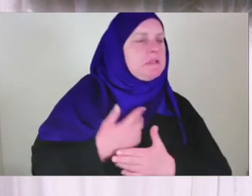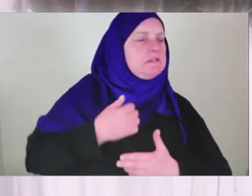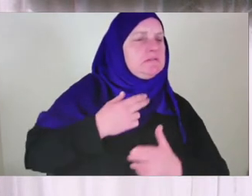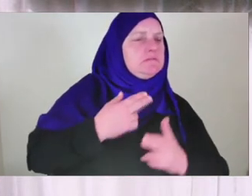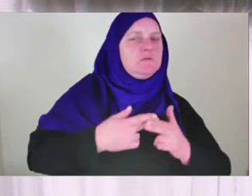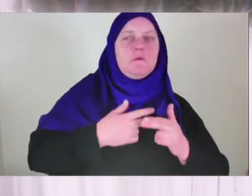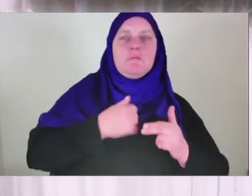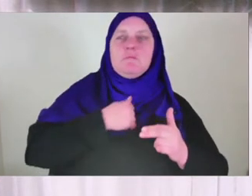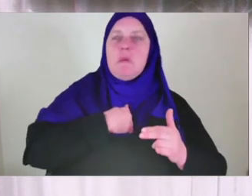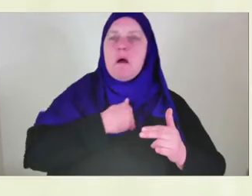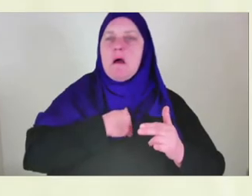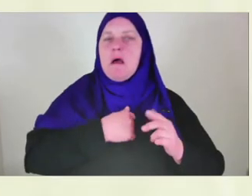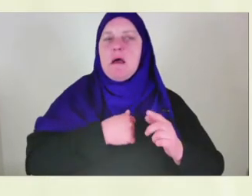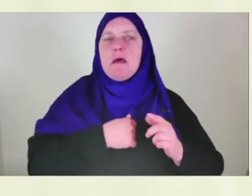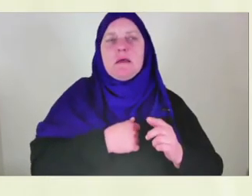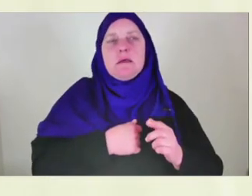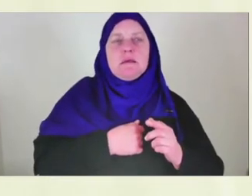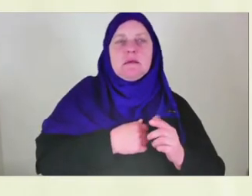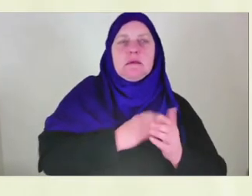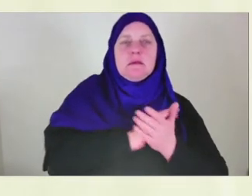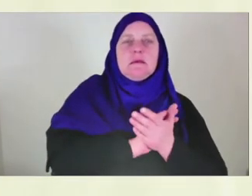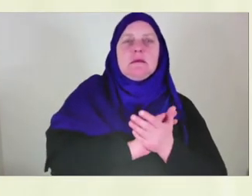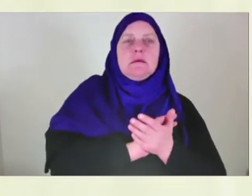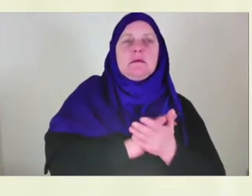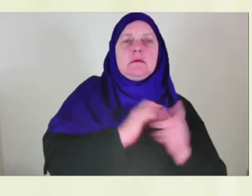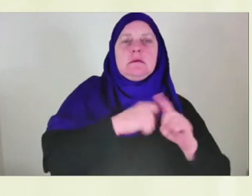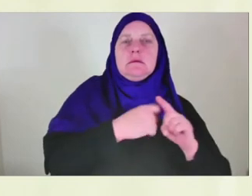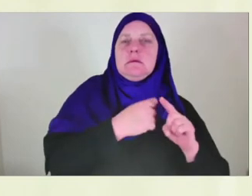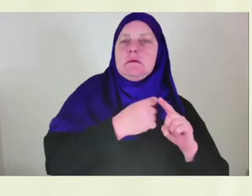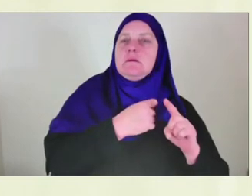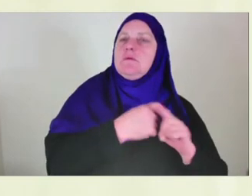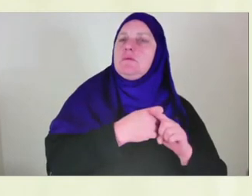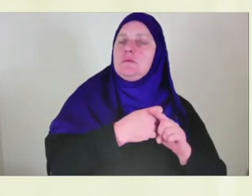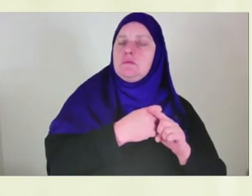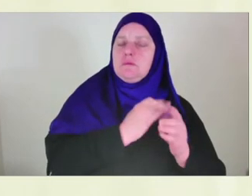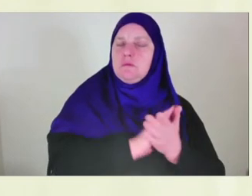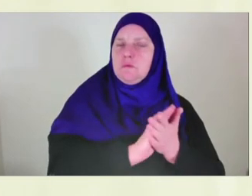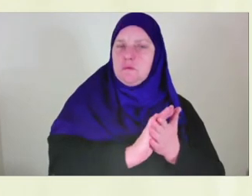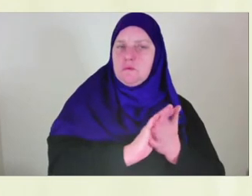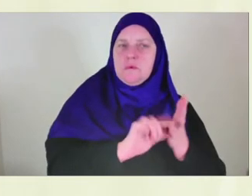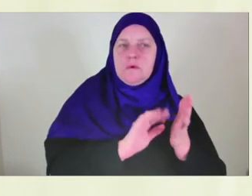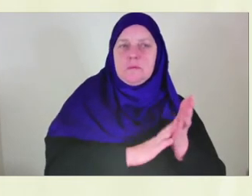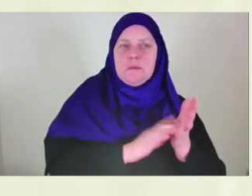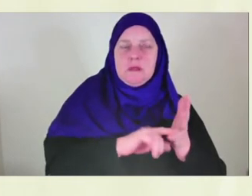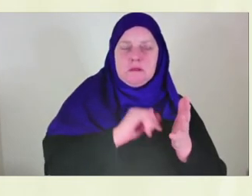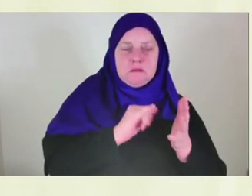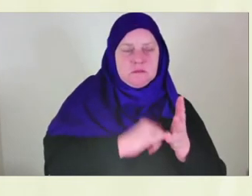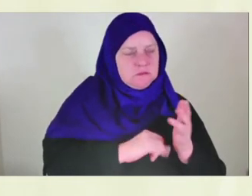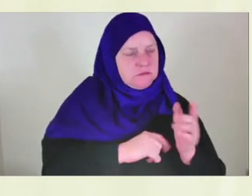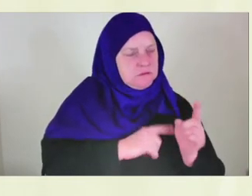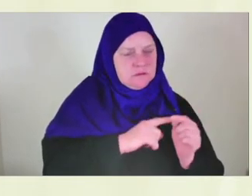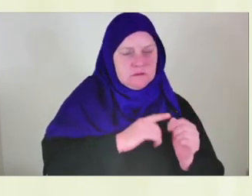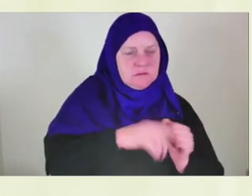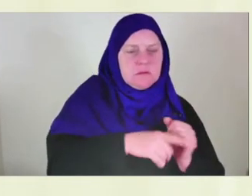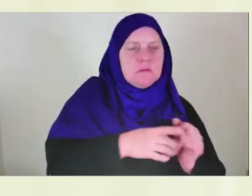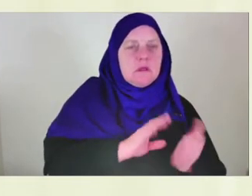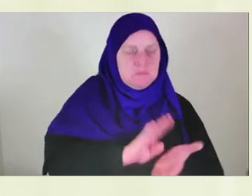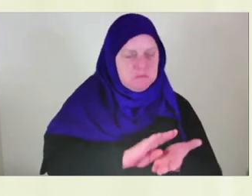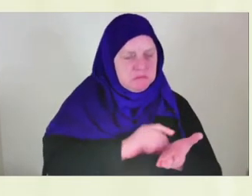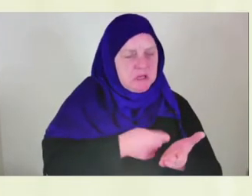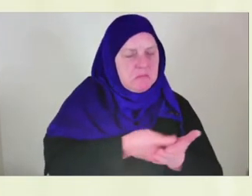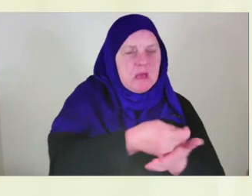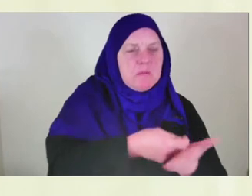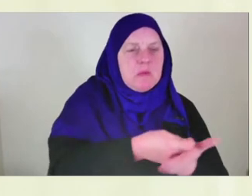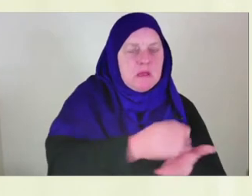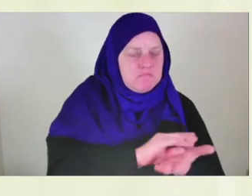reporting? Where's the transparency? Well, hold on. There is no transparency with the Australian government either. How often do you get